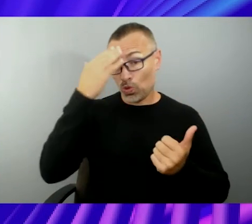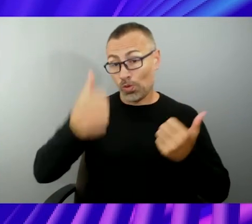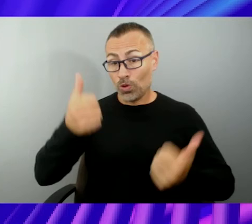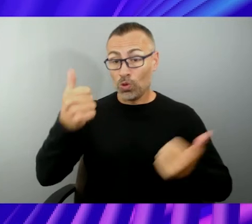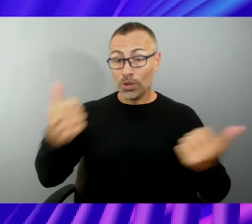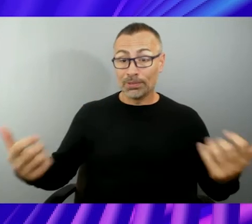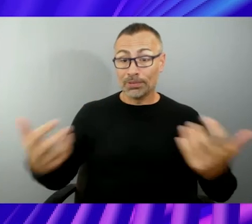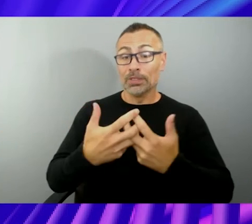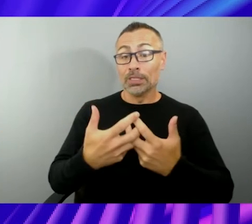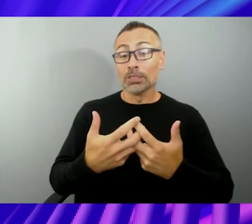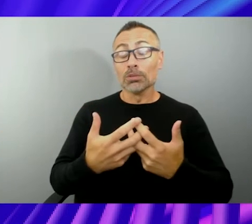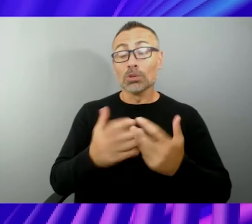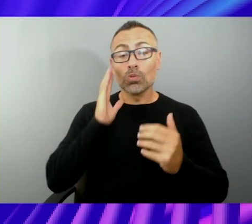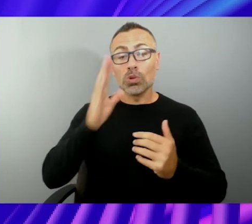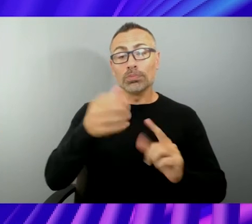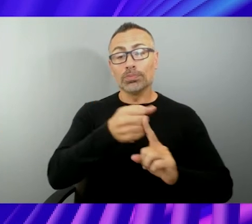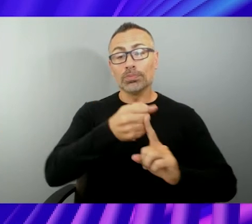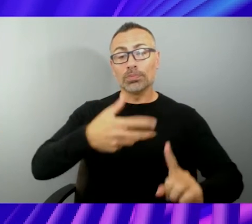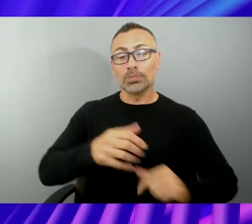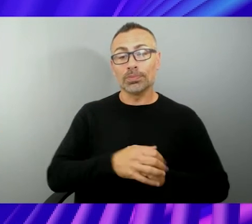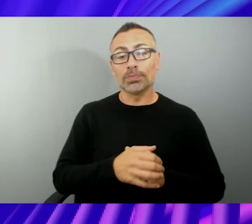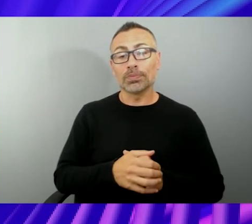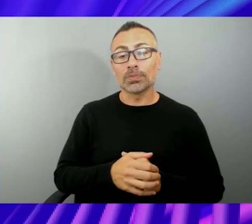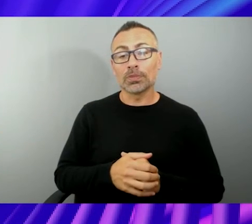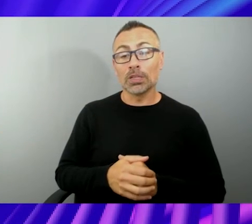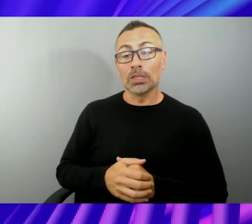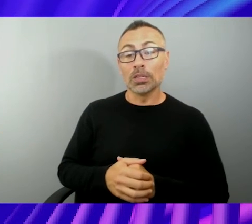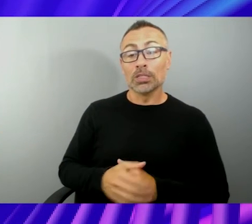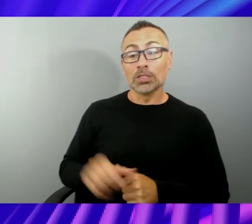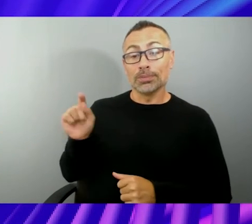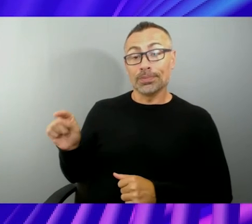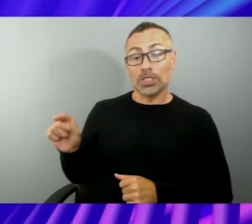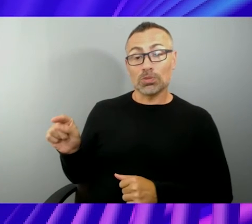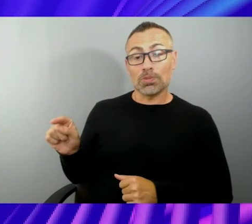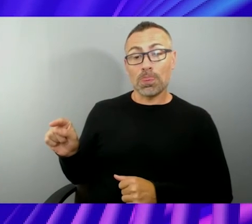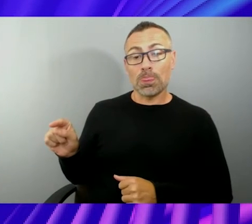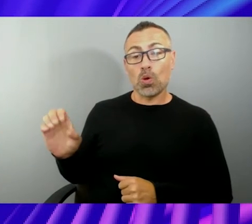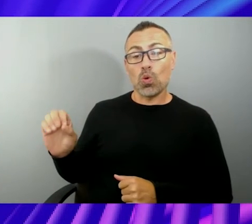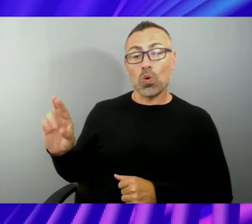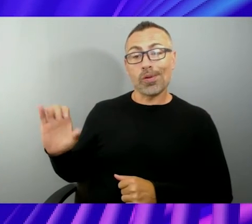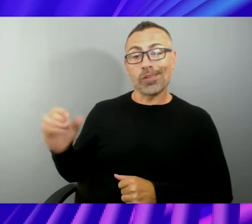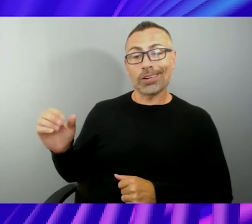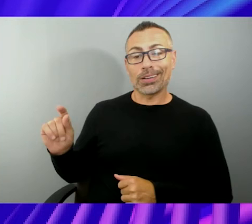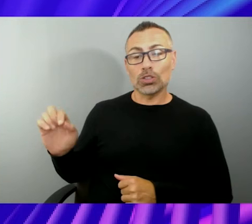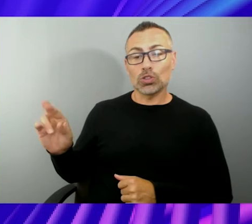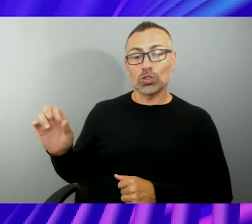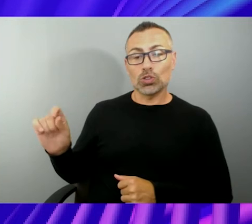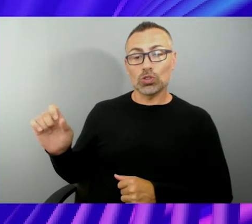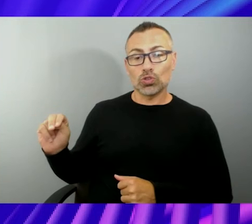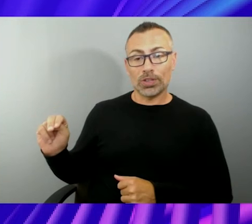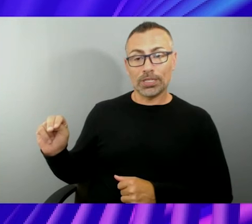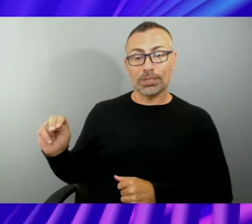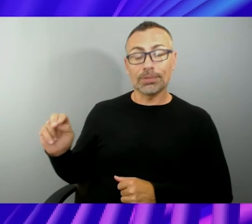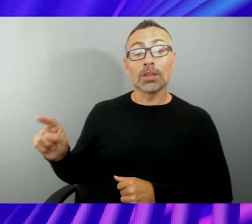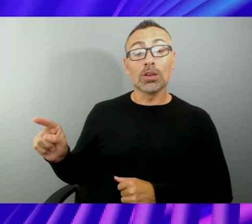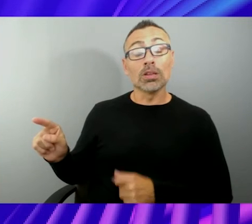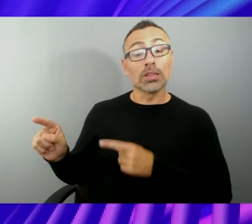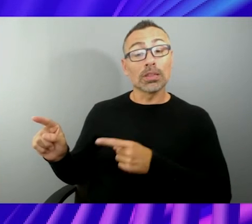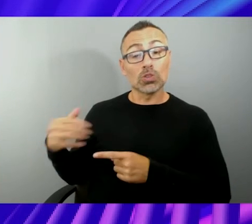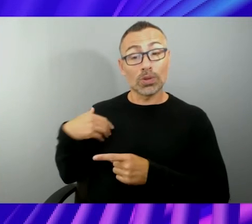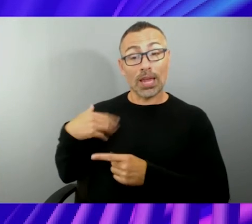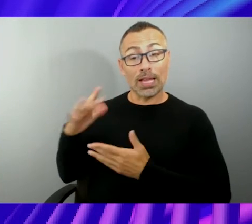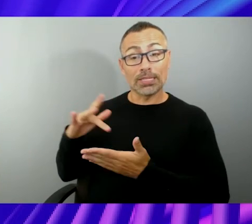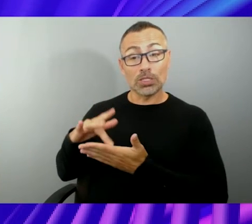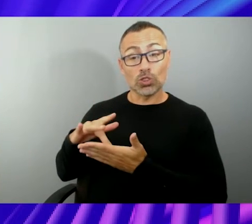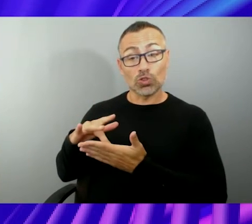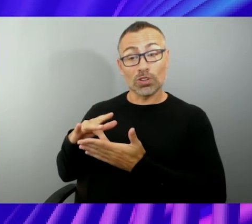right? So let's say orchestration, for example. The pros, if you see, there is a central coordinator that actually